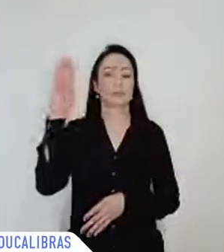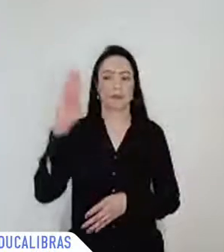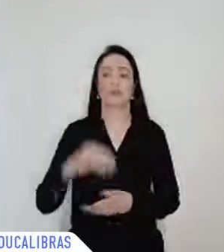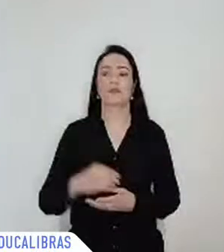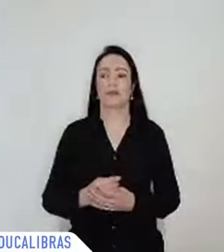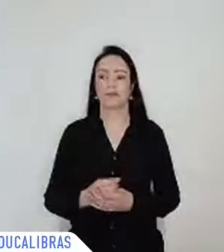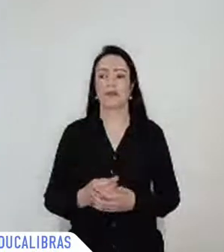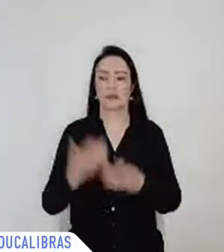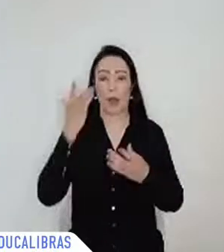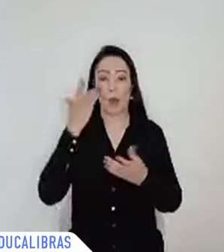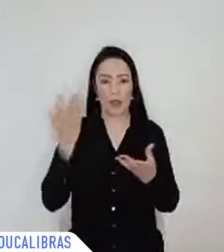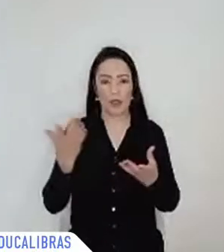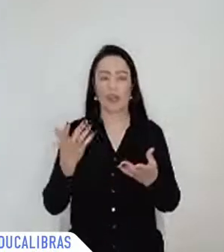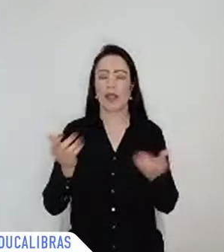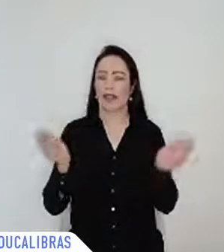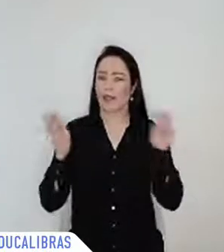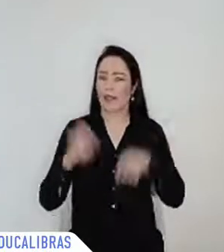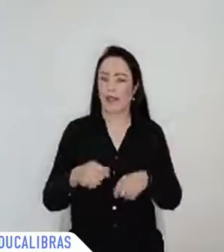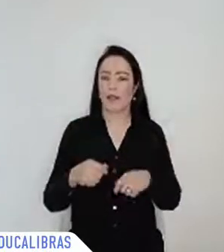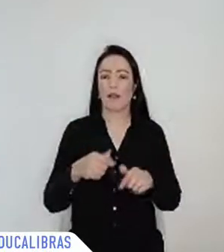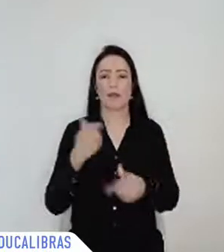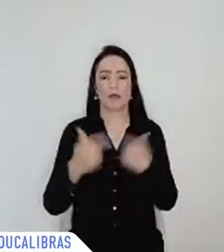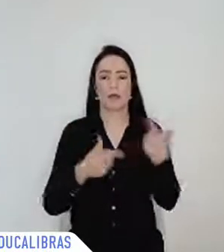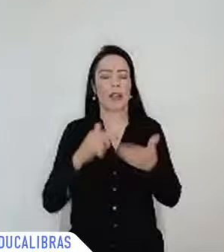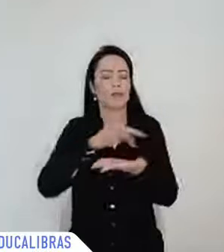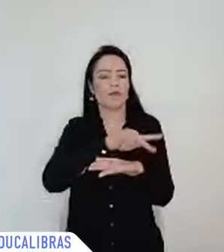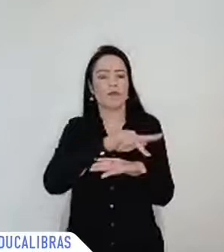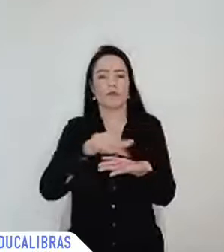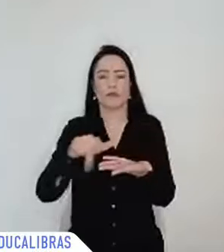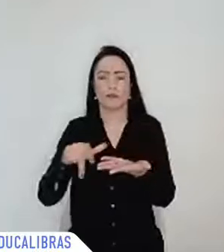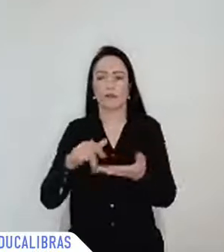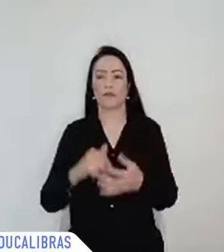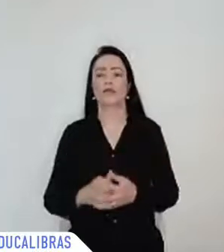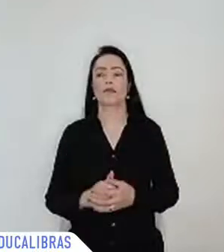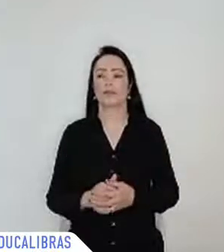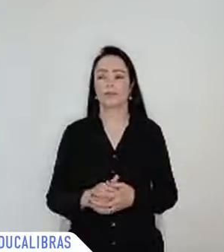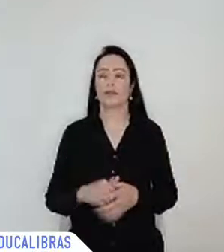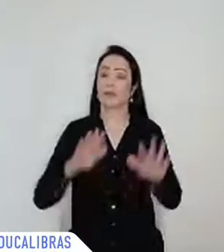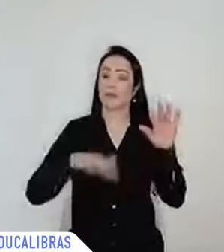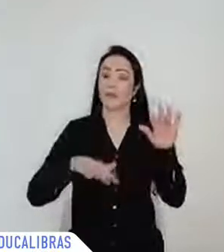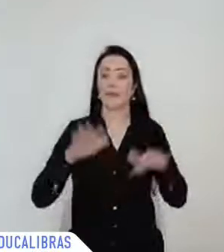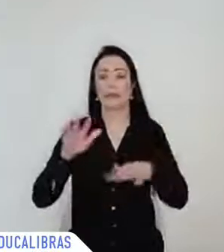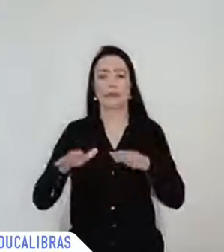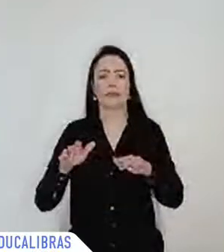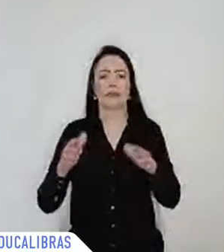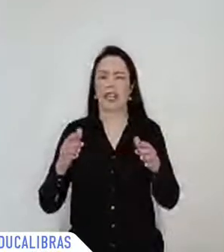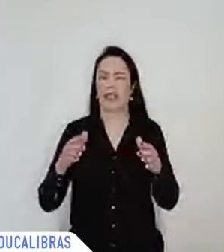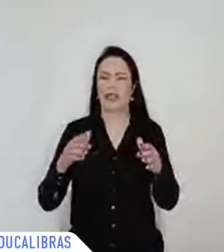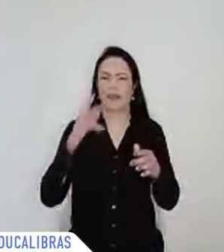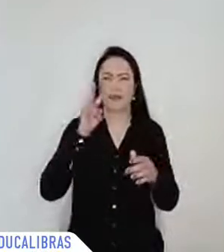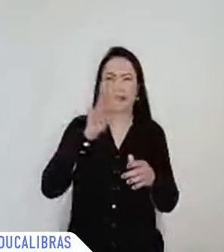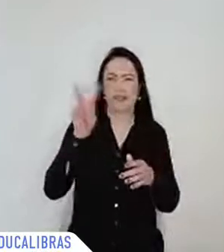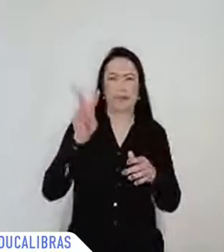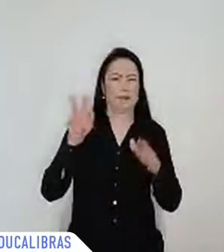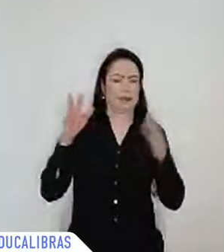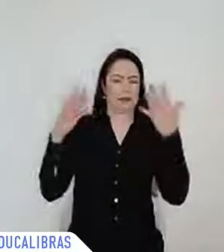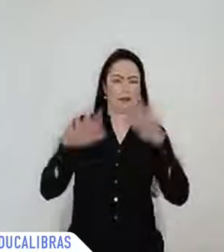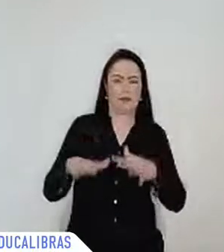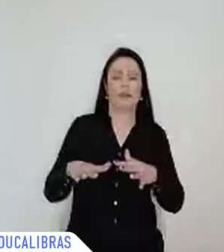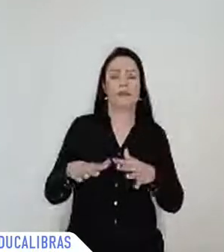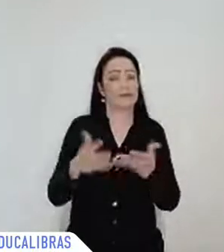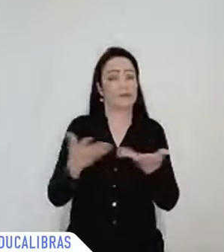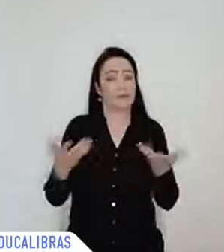all these types of freedoms that we are entitled to having, and we need to keep on fighting. It is a